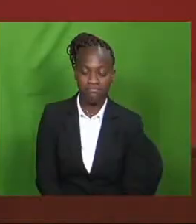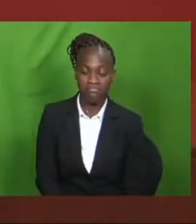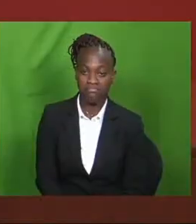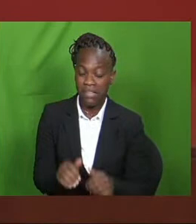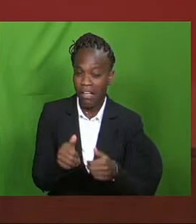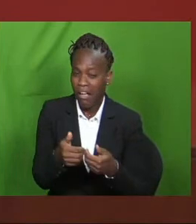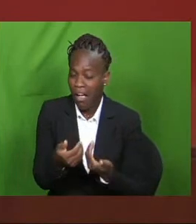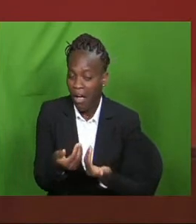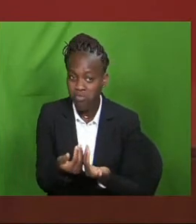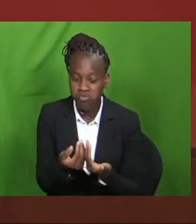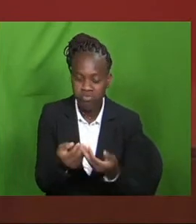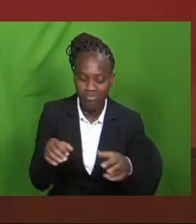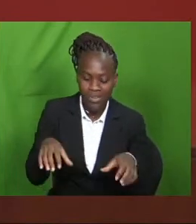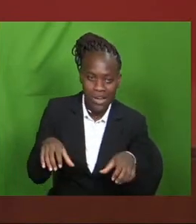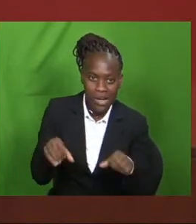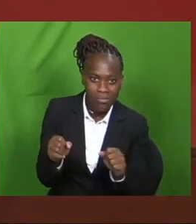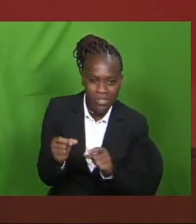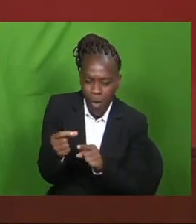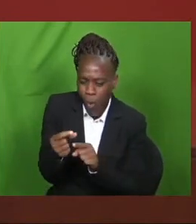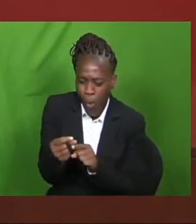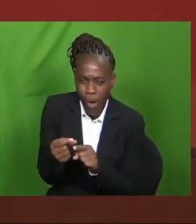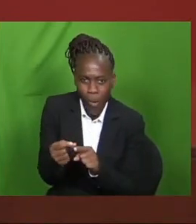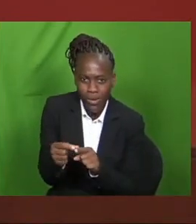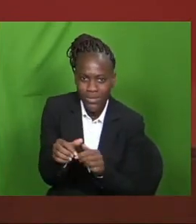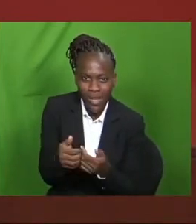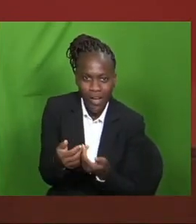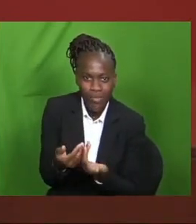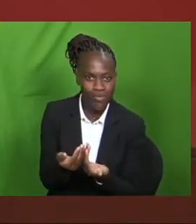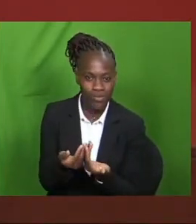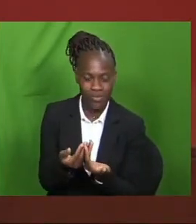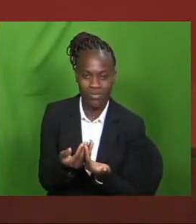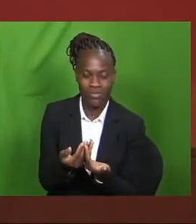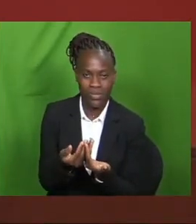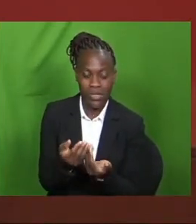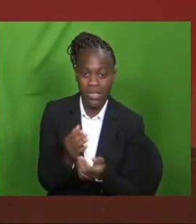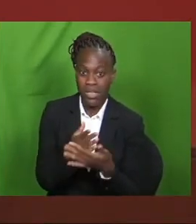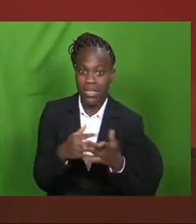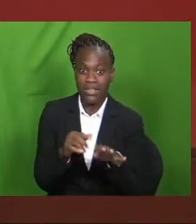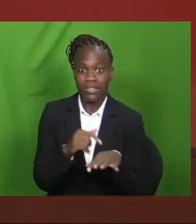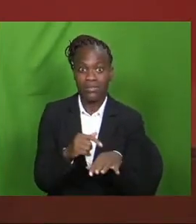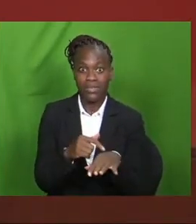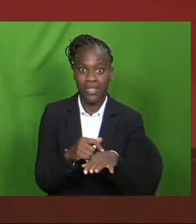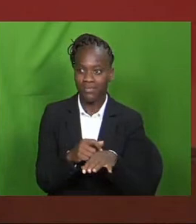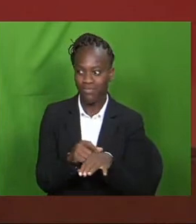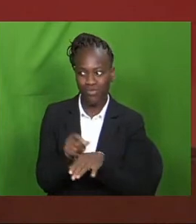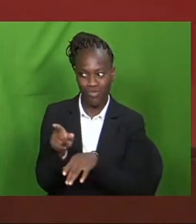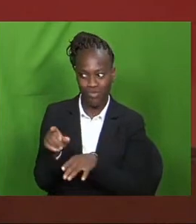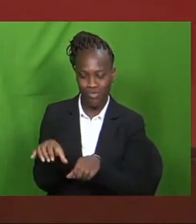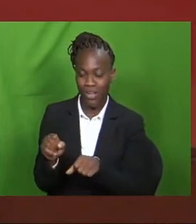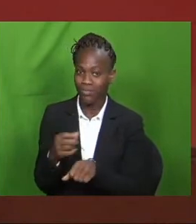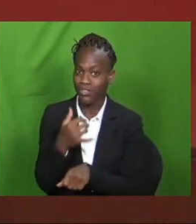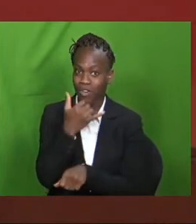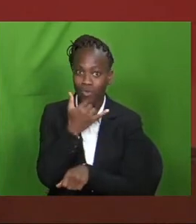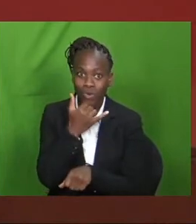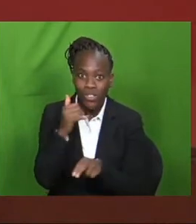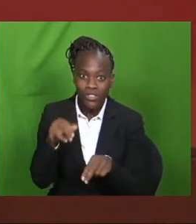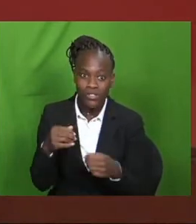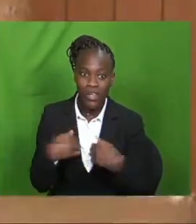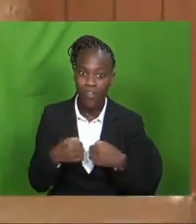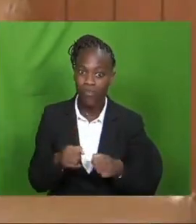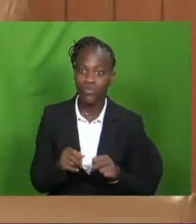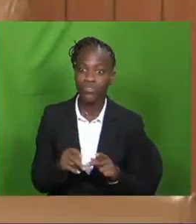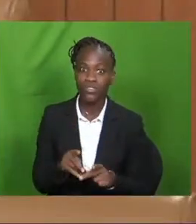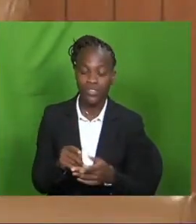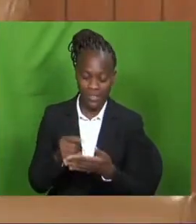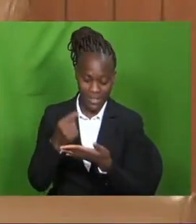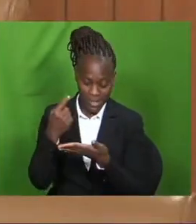how you captured the words we used. Well, sometimes you get it wrong, and we need to get the opportunity